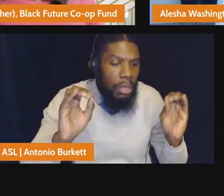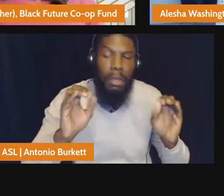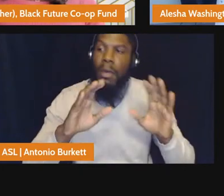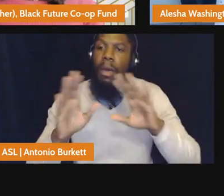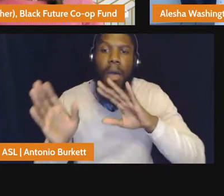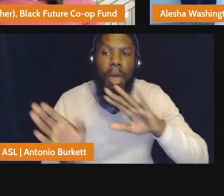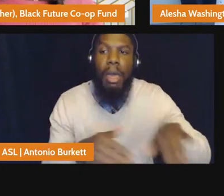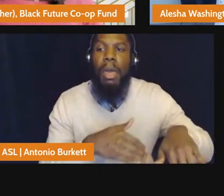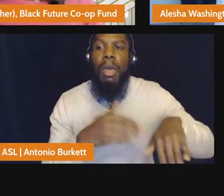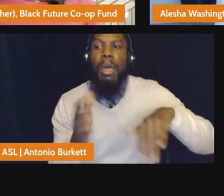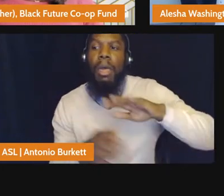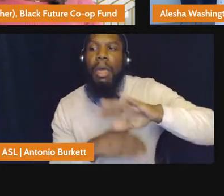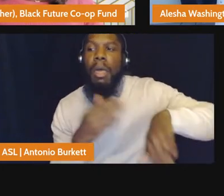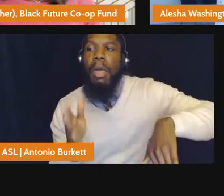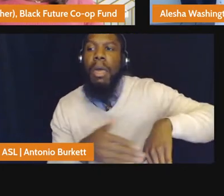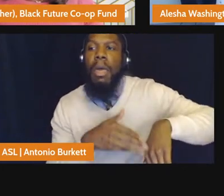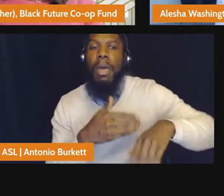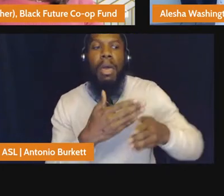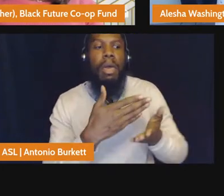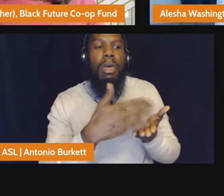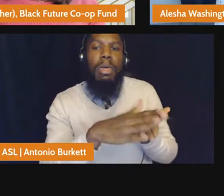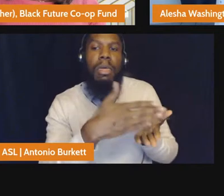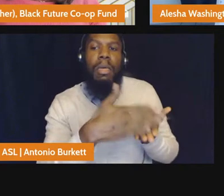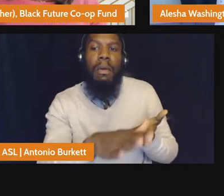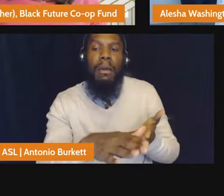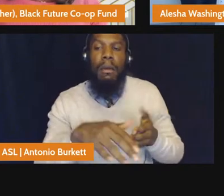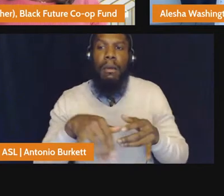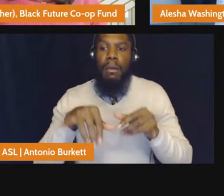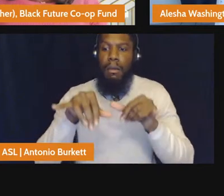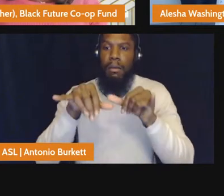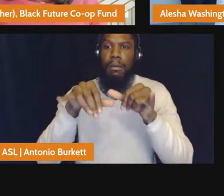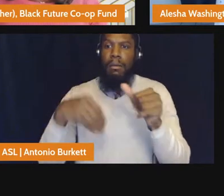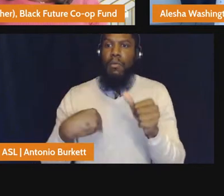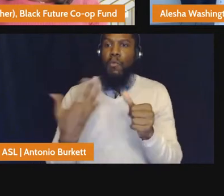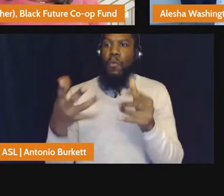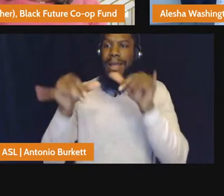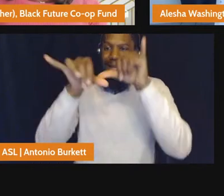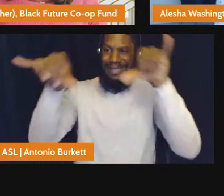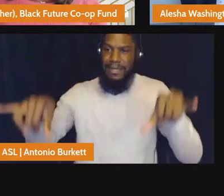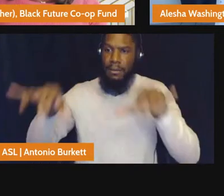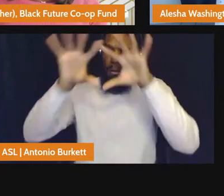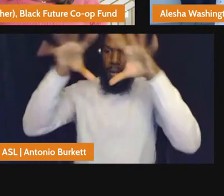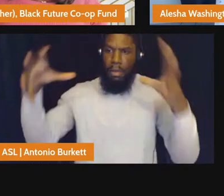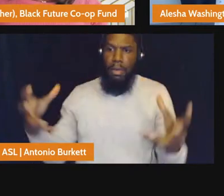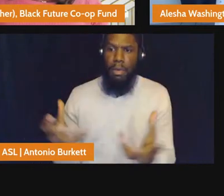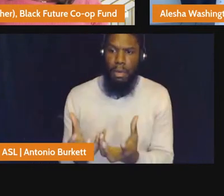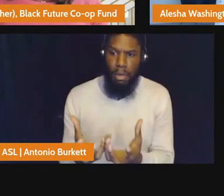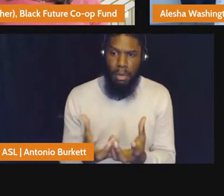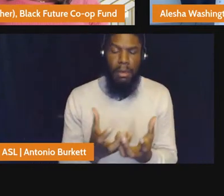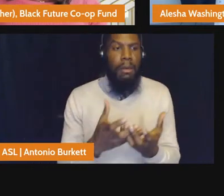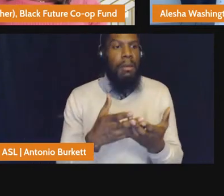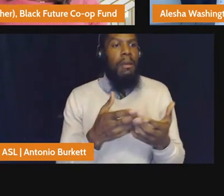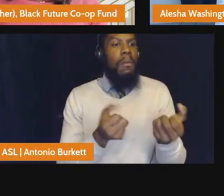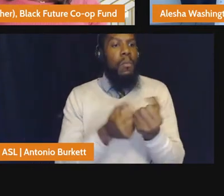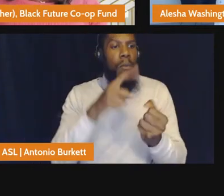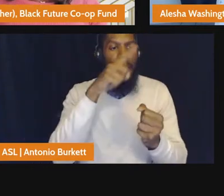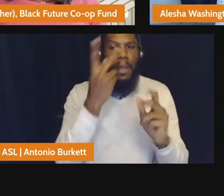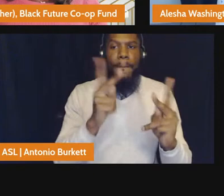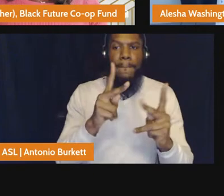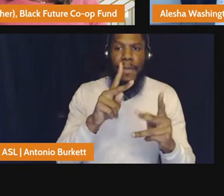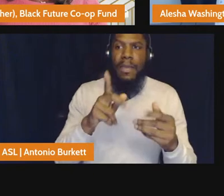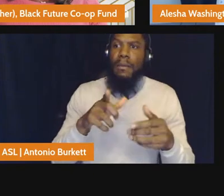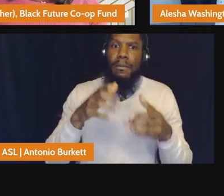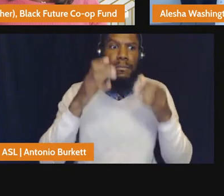able to, you know, amplify what it is that they are about and who they are and how to be